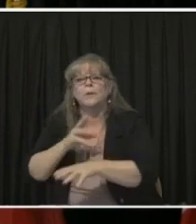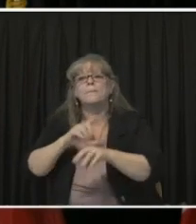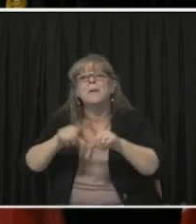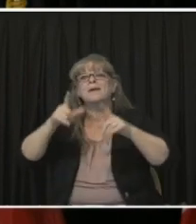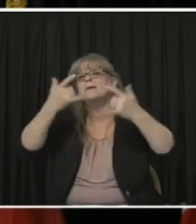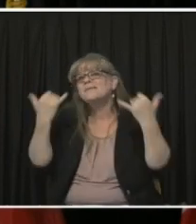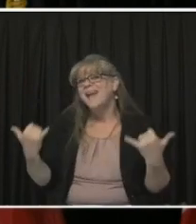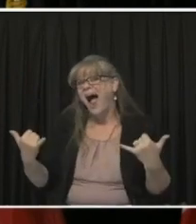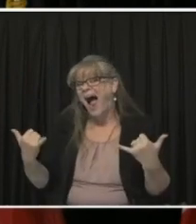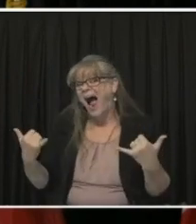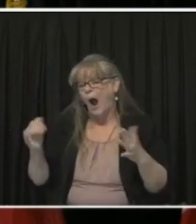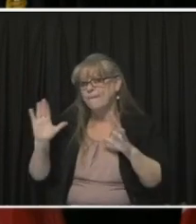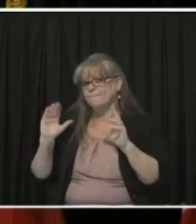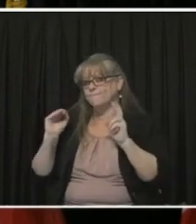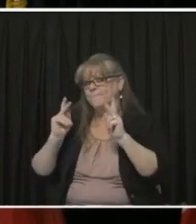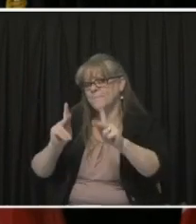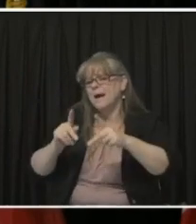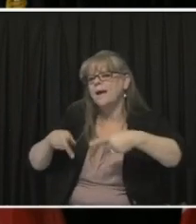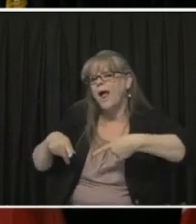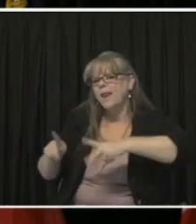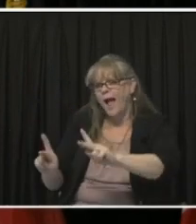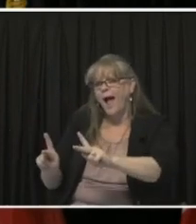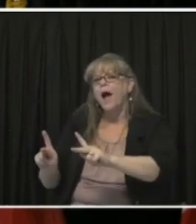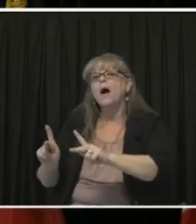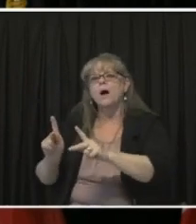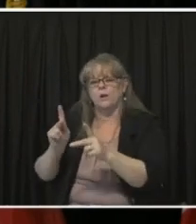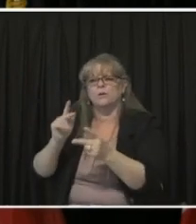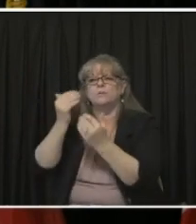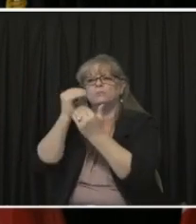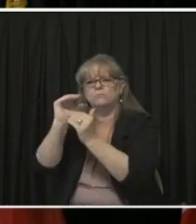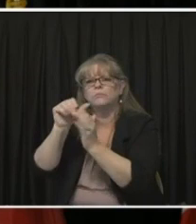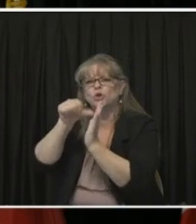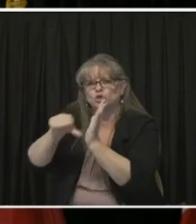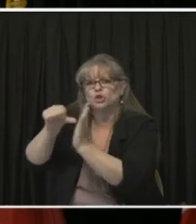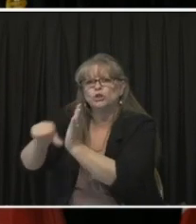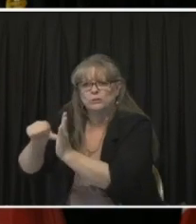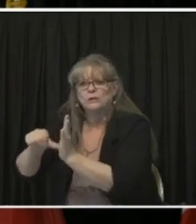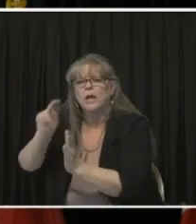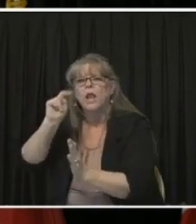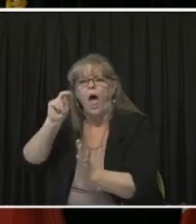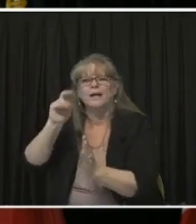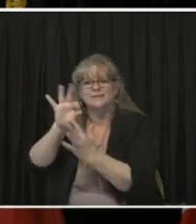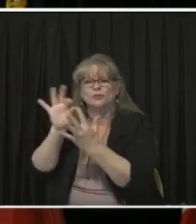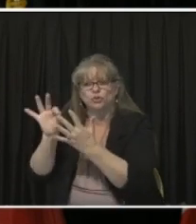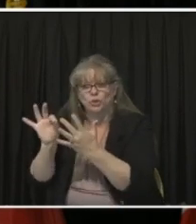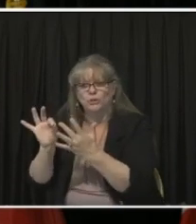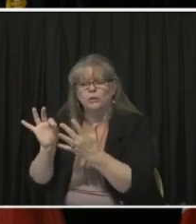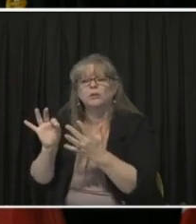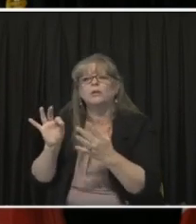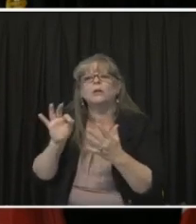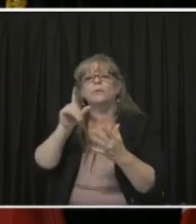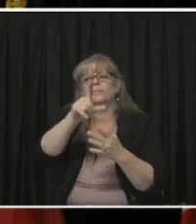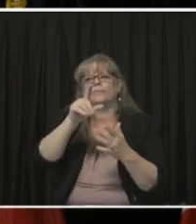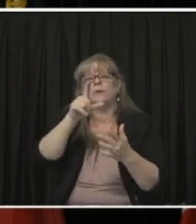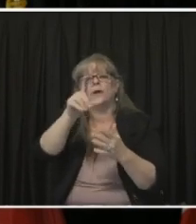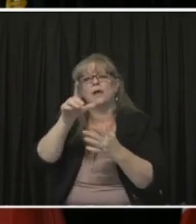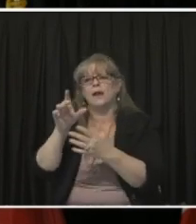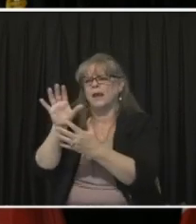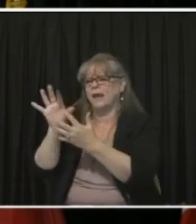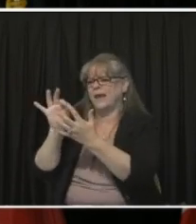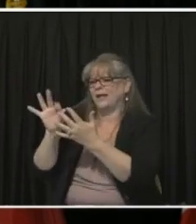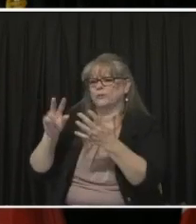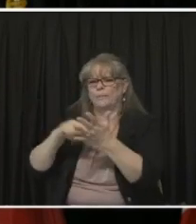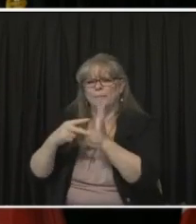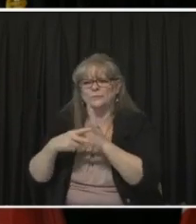with calling them that is people think elective procedures means a cosmetic procedure, and if you want one, you can get one, but it's not about